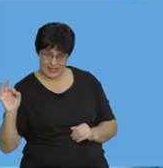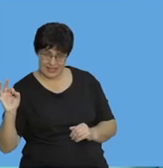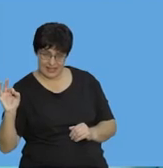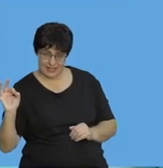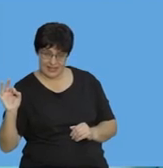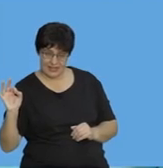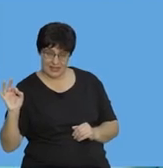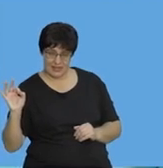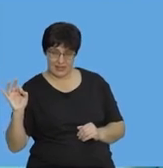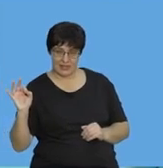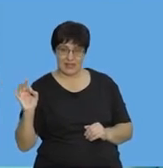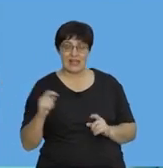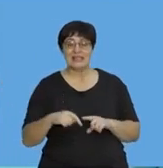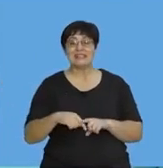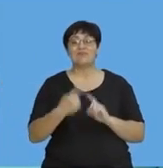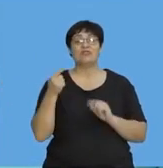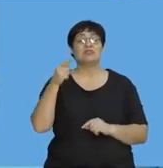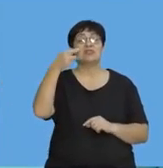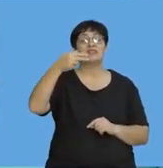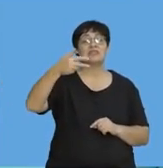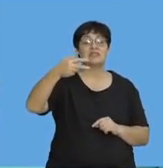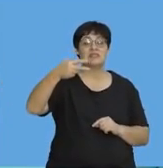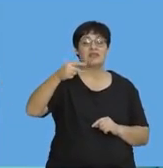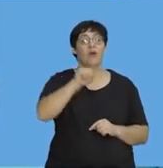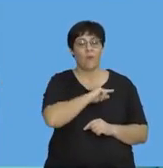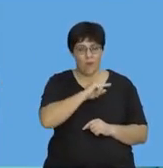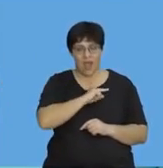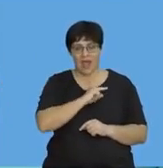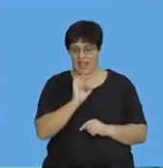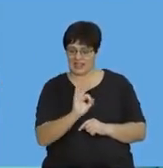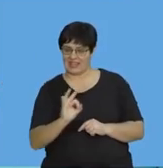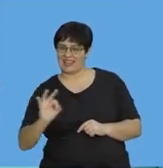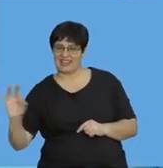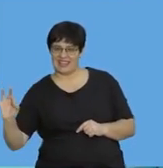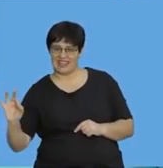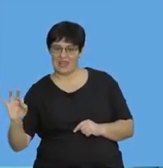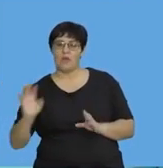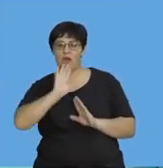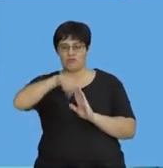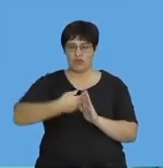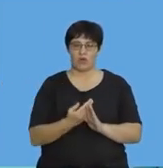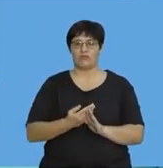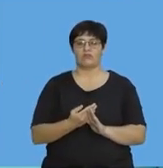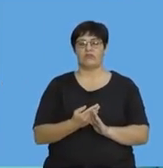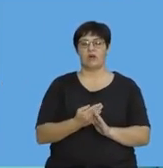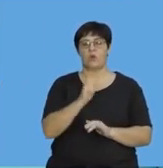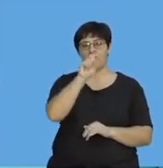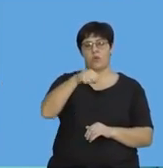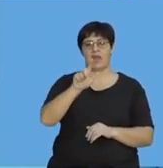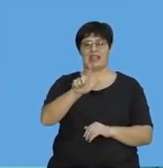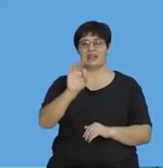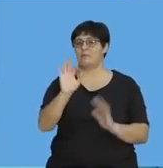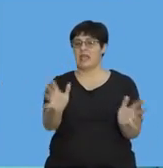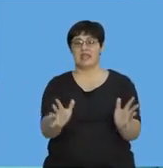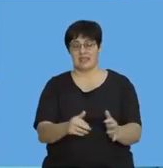1.83333333333. It's 3 recurring. The difference in these two values is the fact that we rounded it off to 2